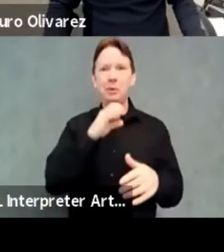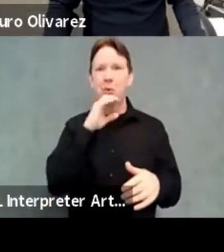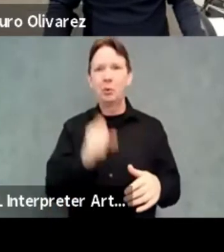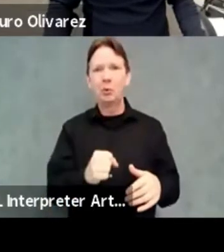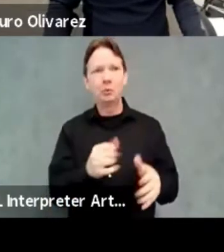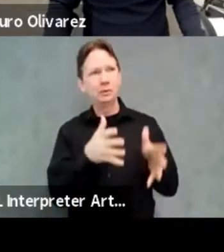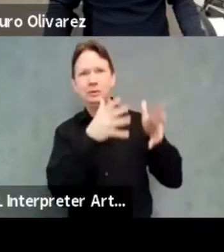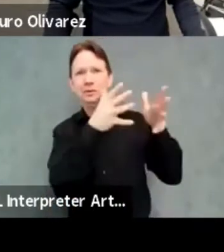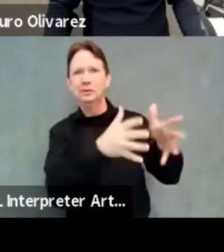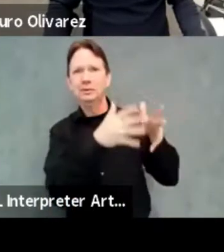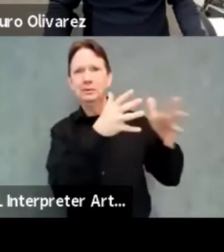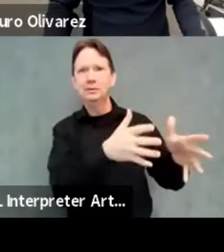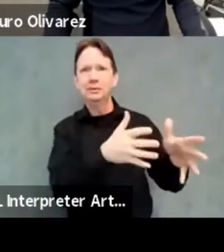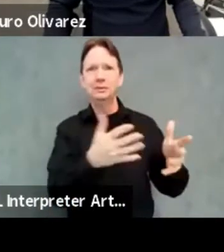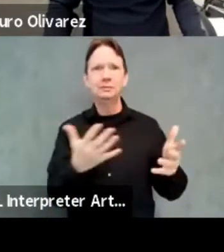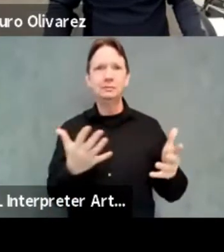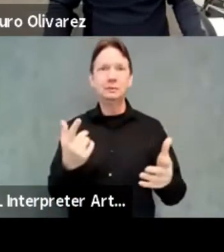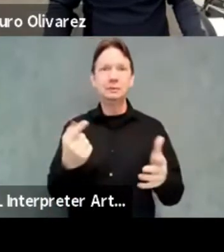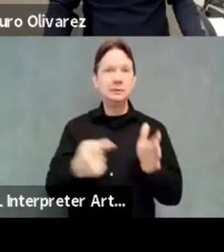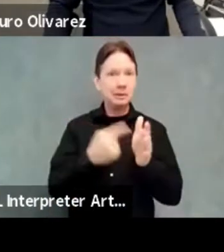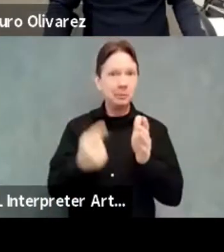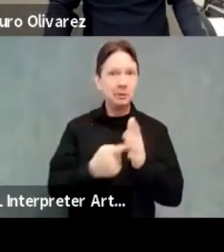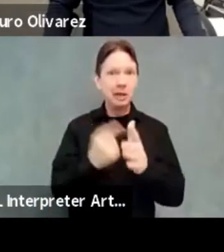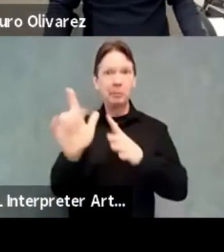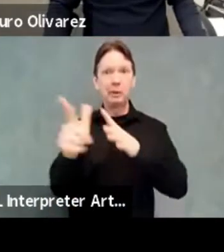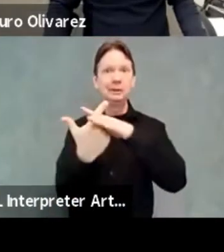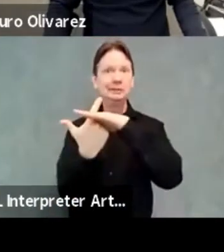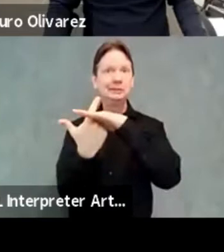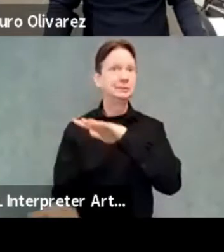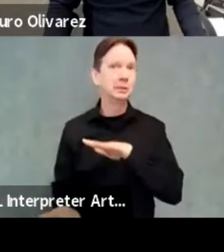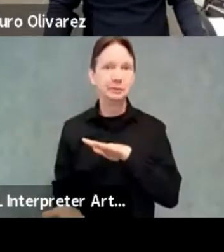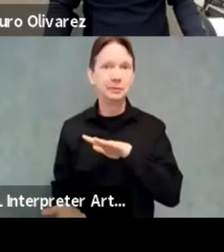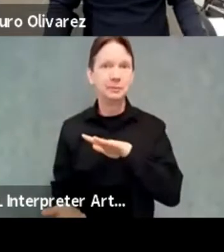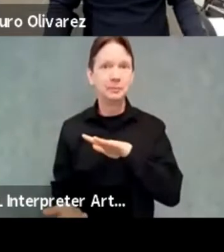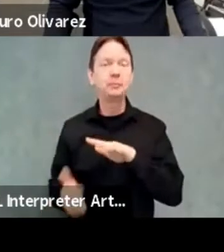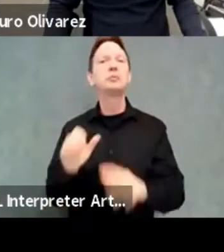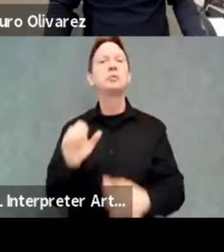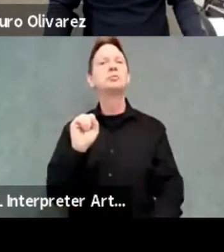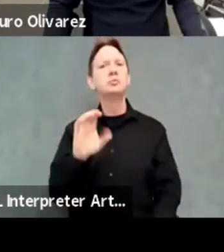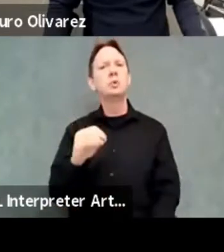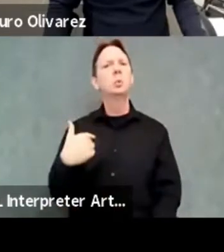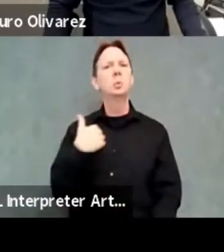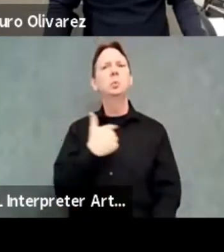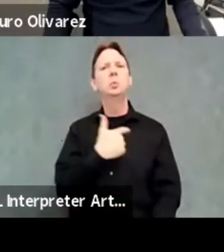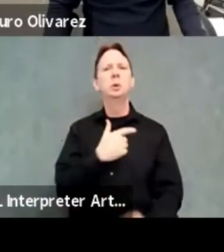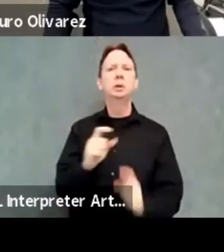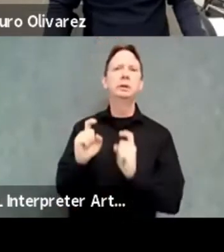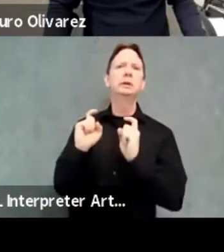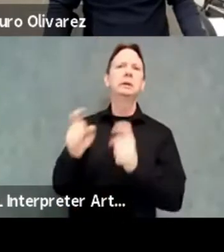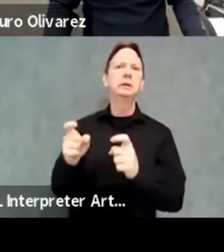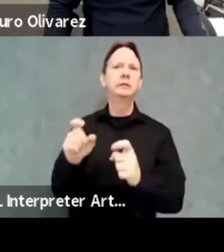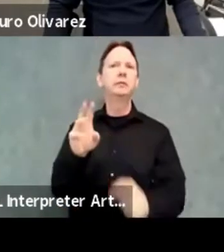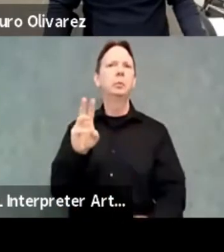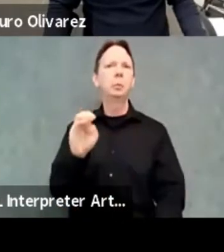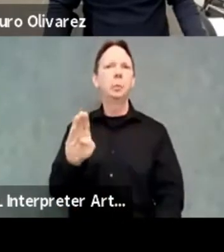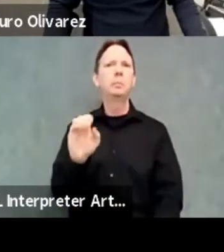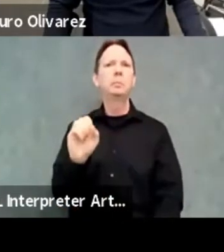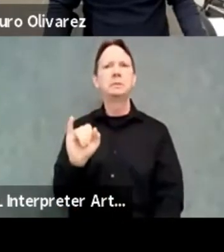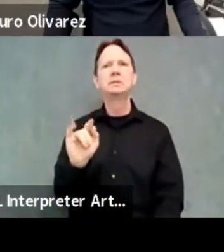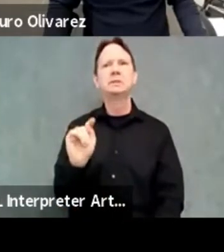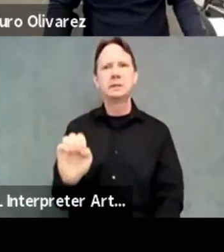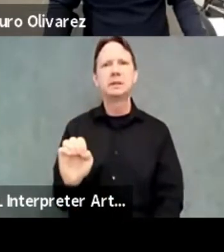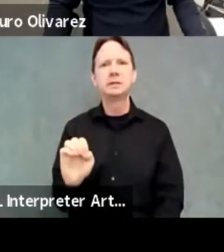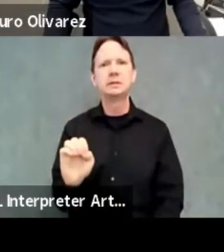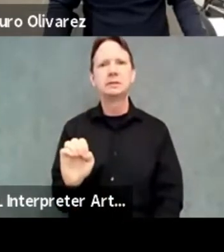disappear. So we will host it. It's at no charge. SIGs are actually responsible for managing the content of those